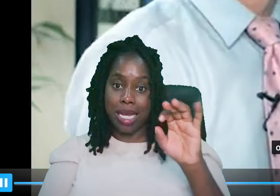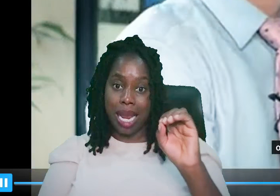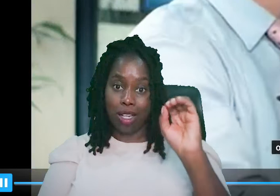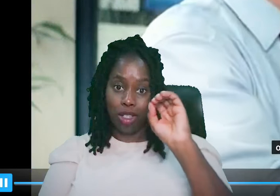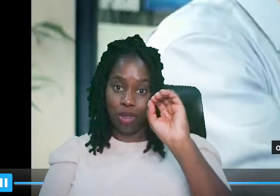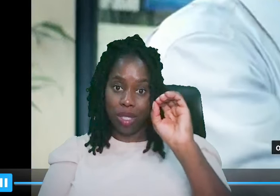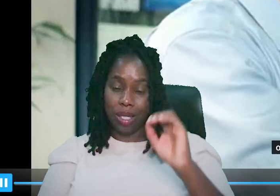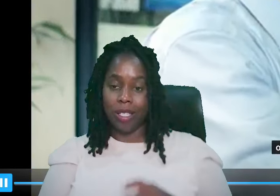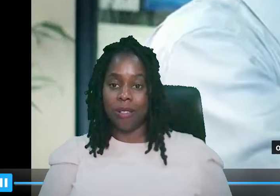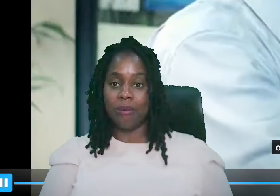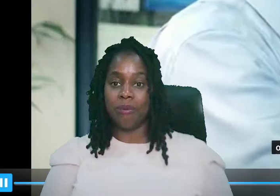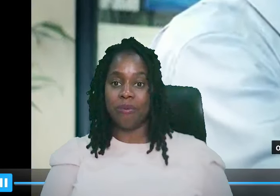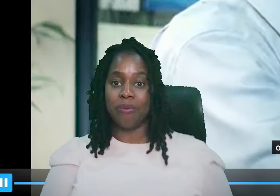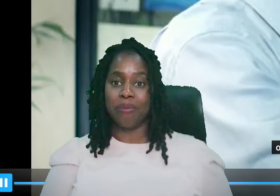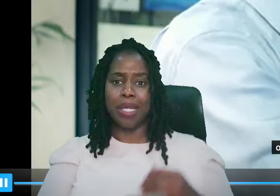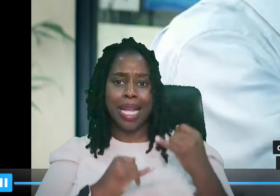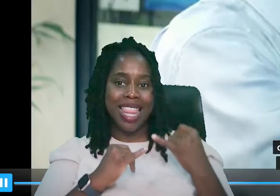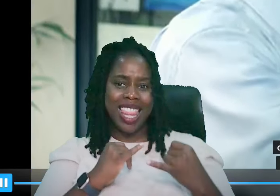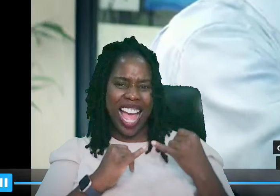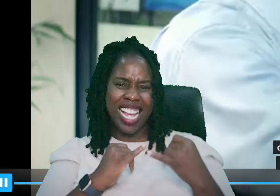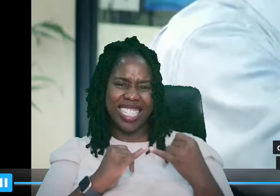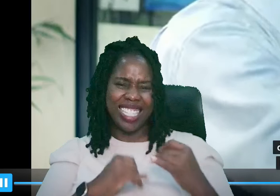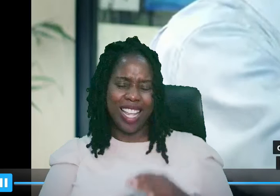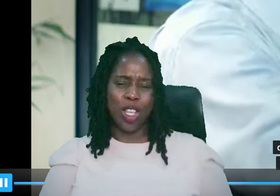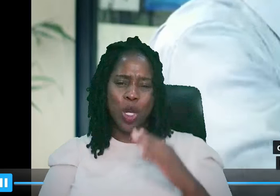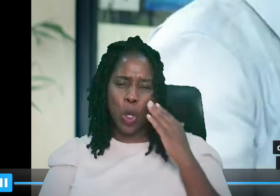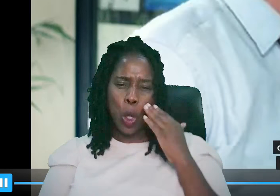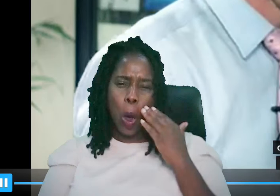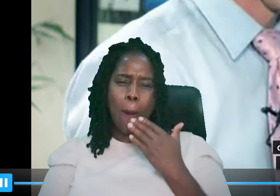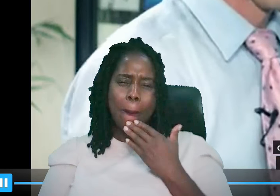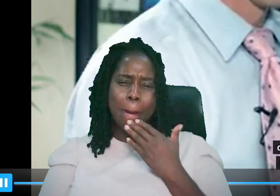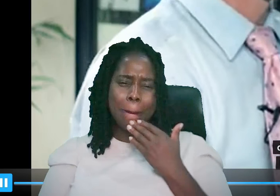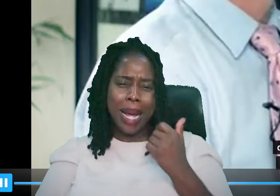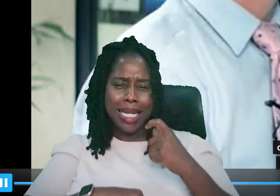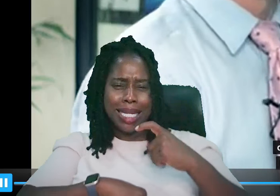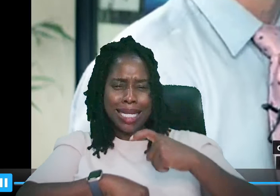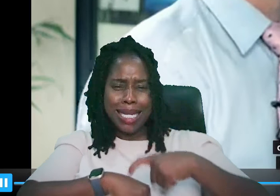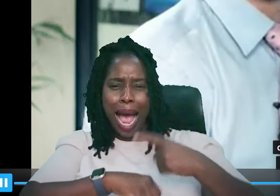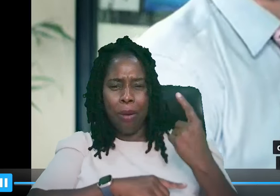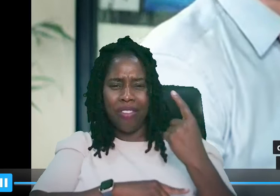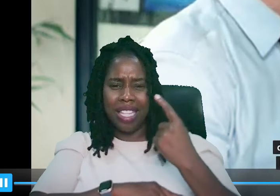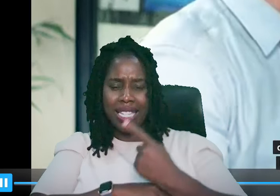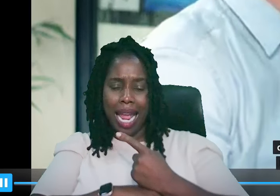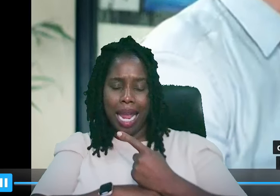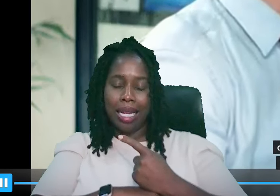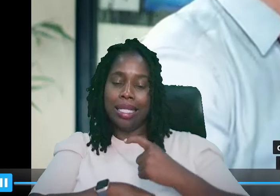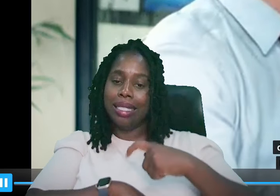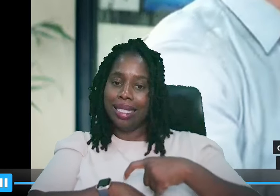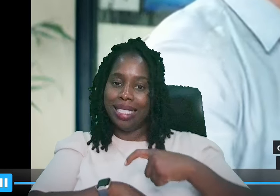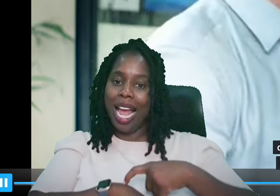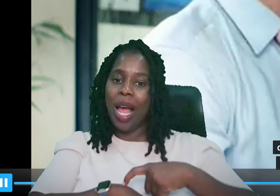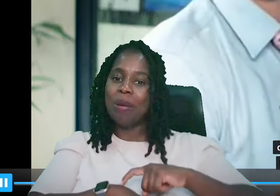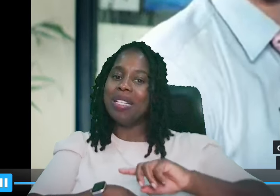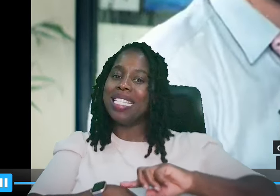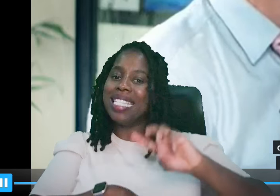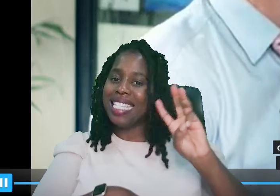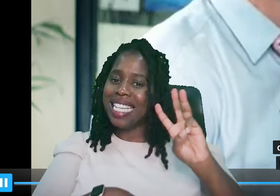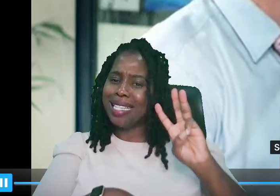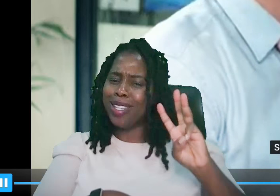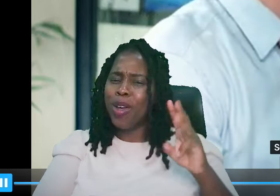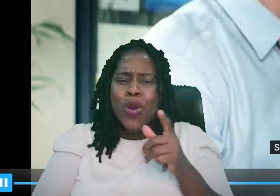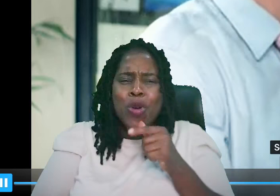Finally, just the best time of the day, without question, is 6 o'clock. I mean, who doesn't like